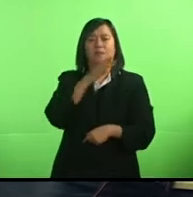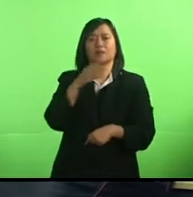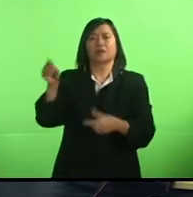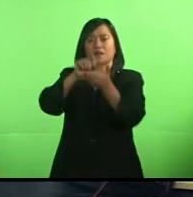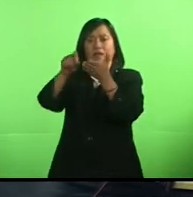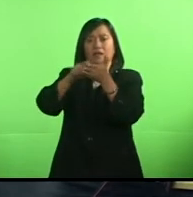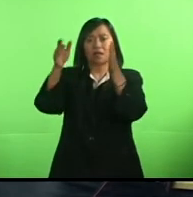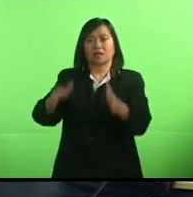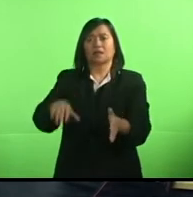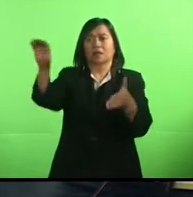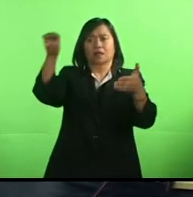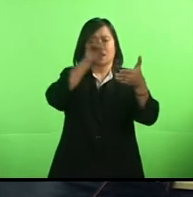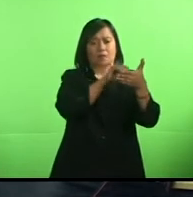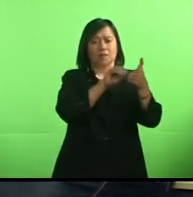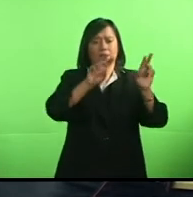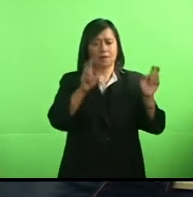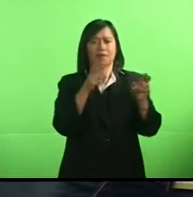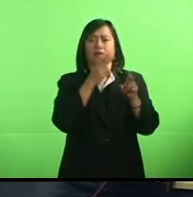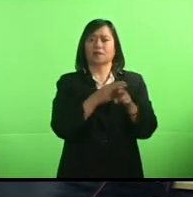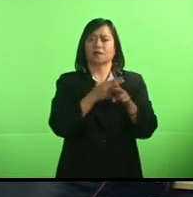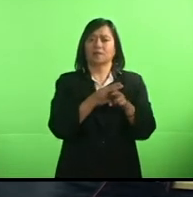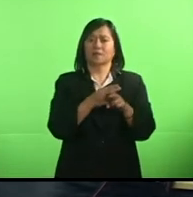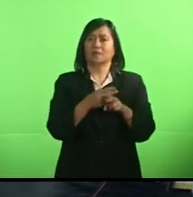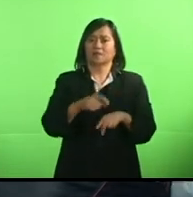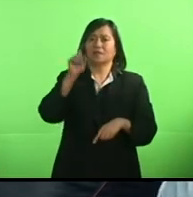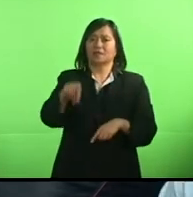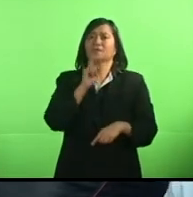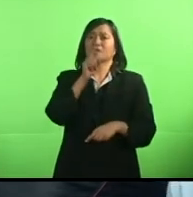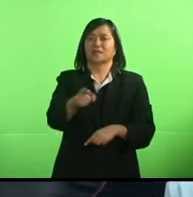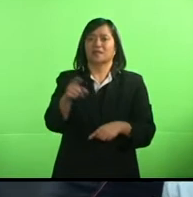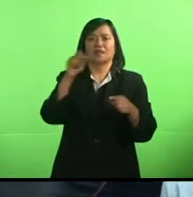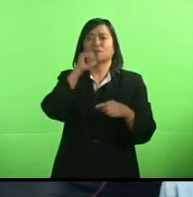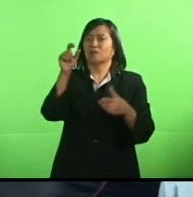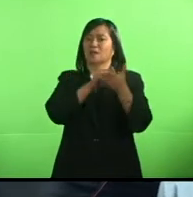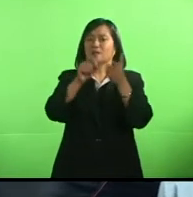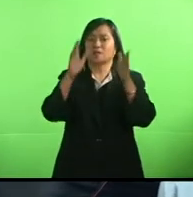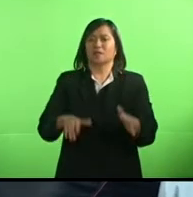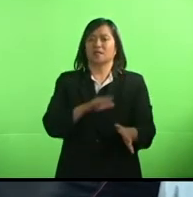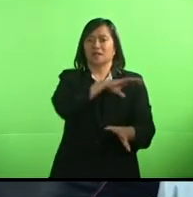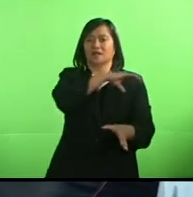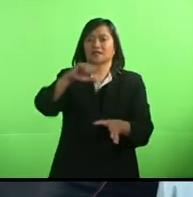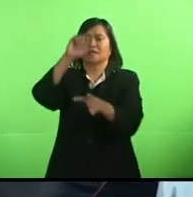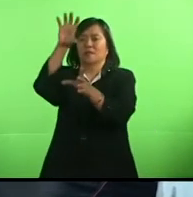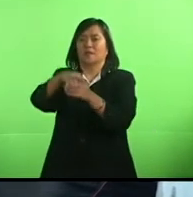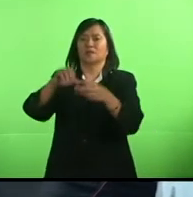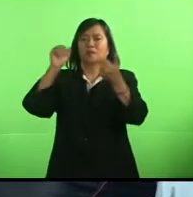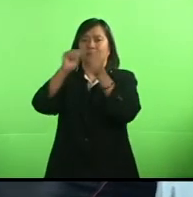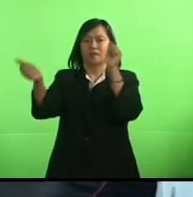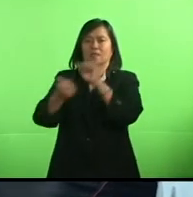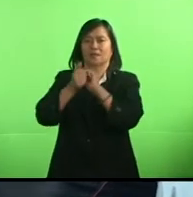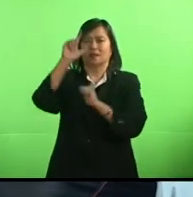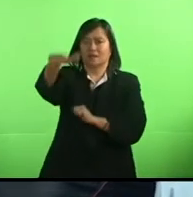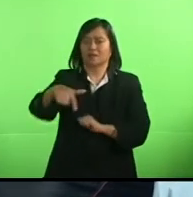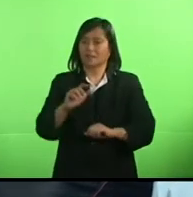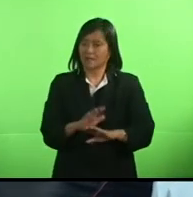also quote must also be the ones that will not get you into trouble. Okay, so be objective about